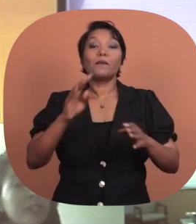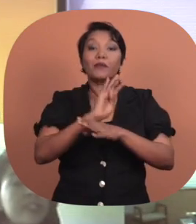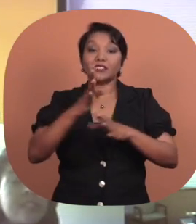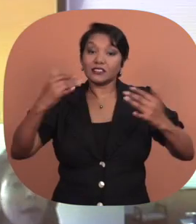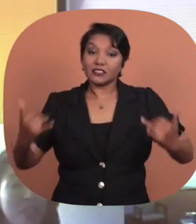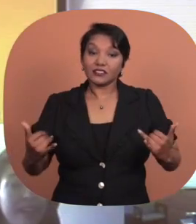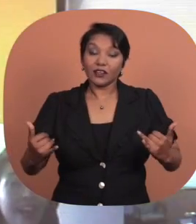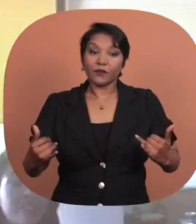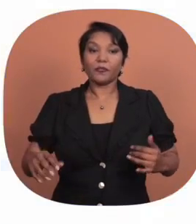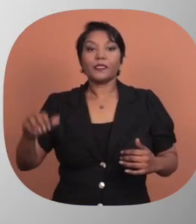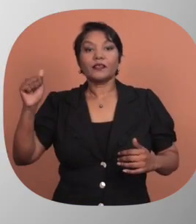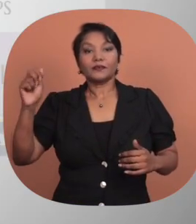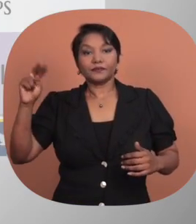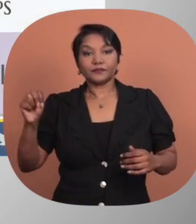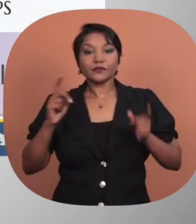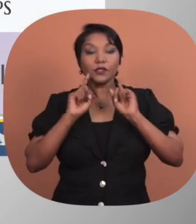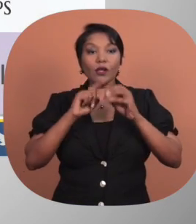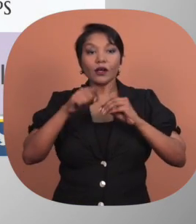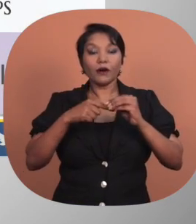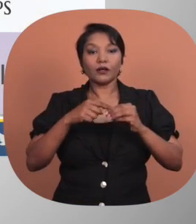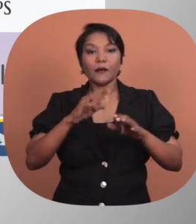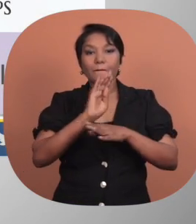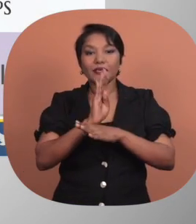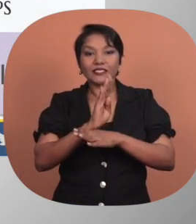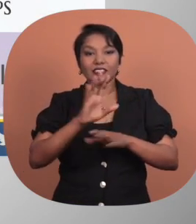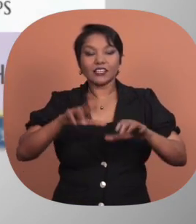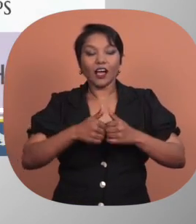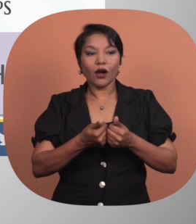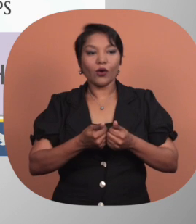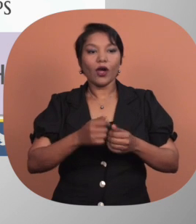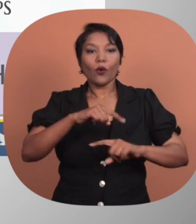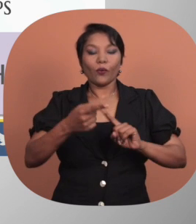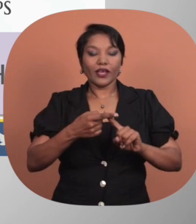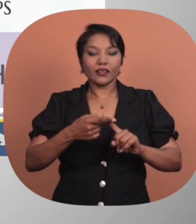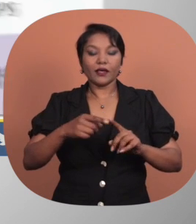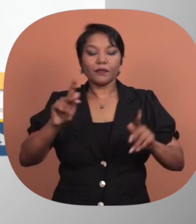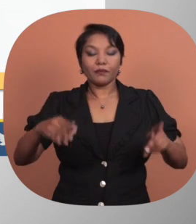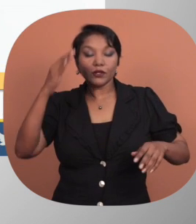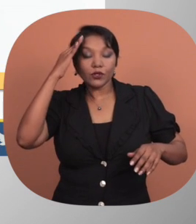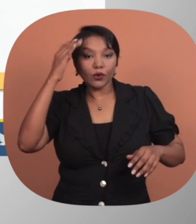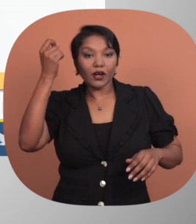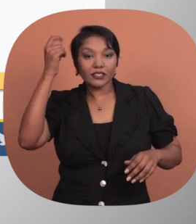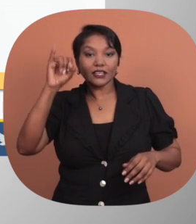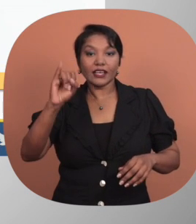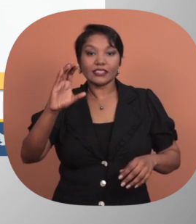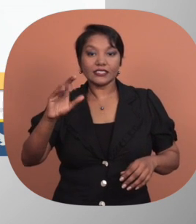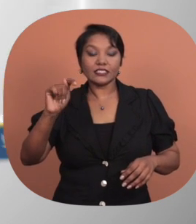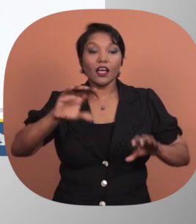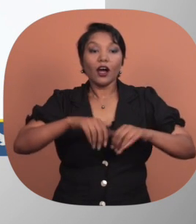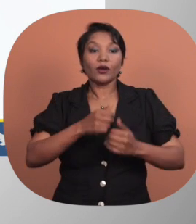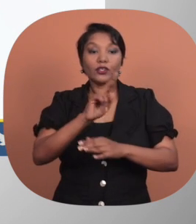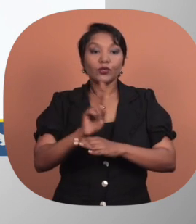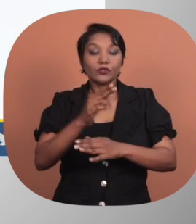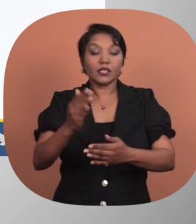an ICT-connected society, and also highlighted various types of marketing via digital channels such as